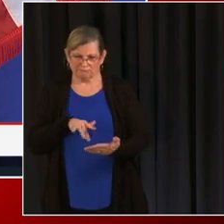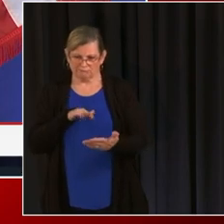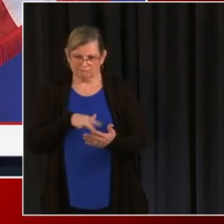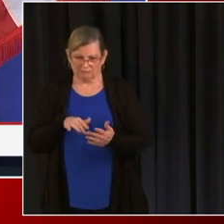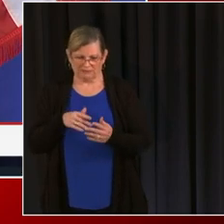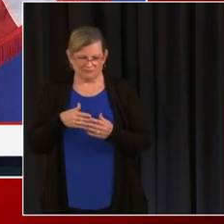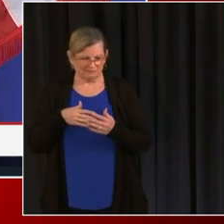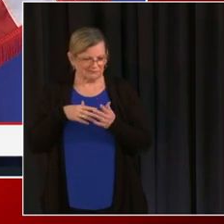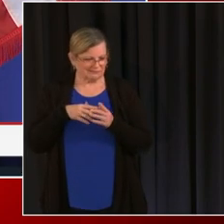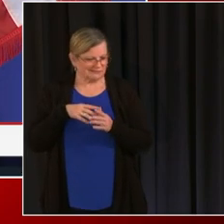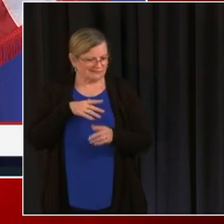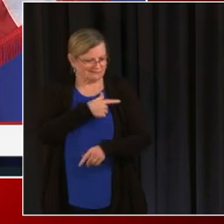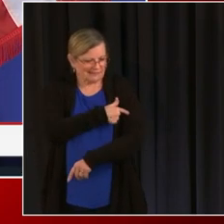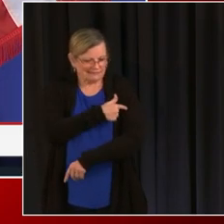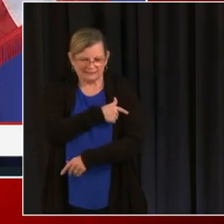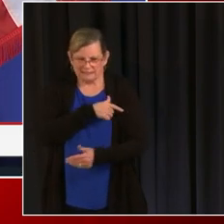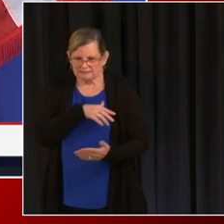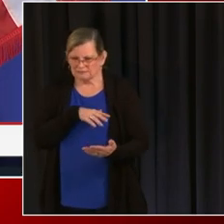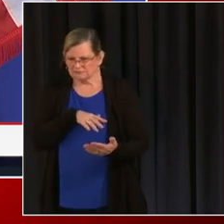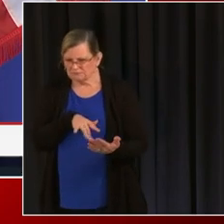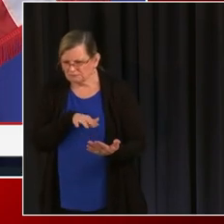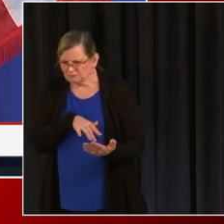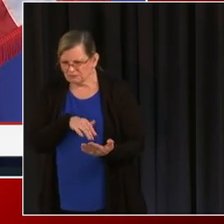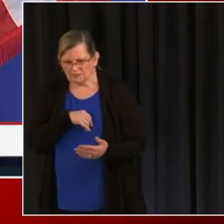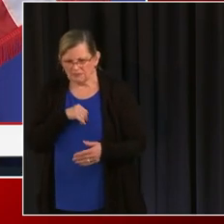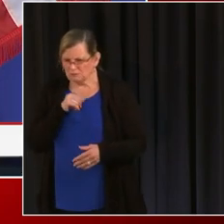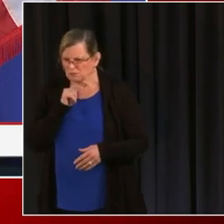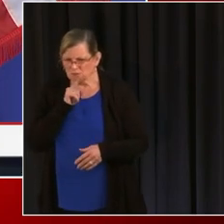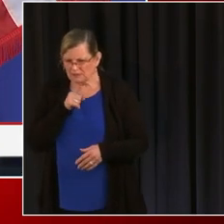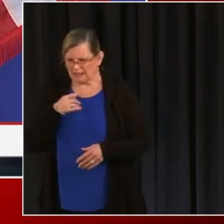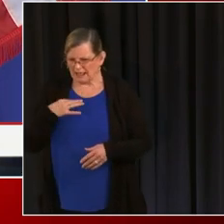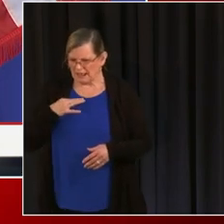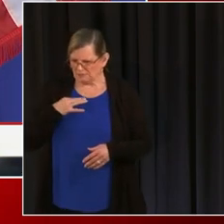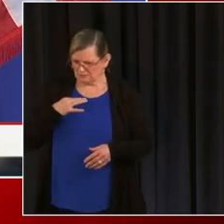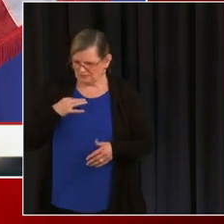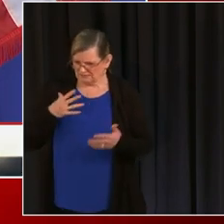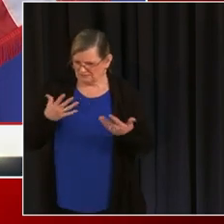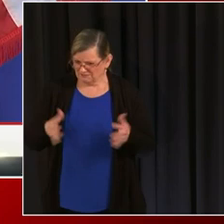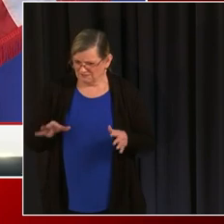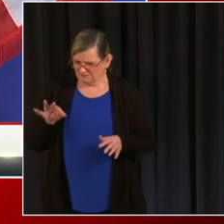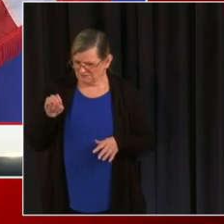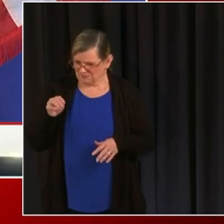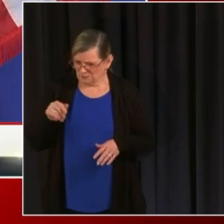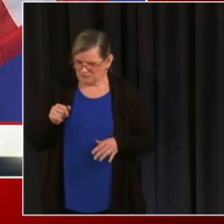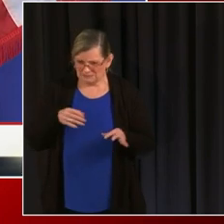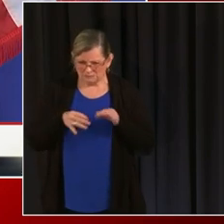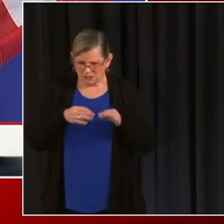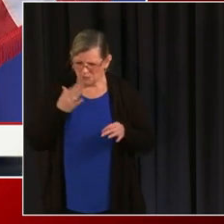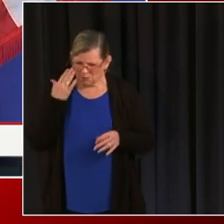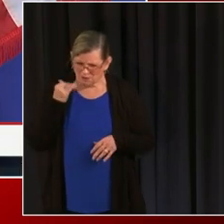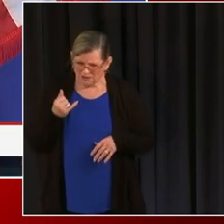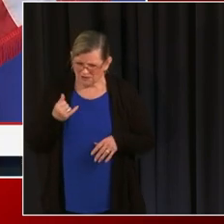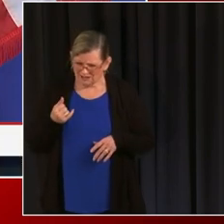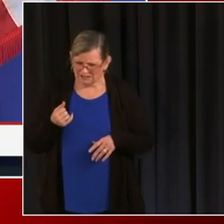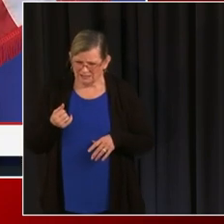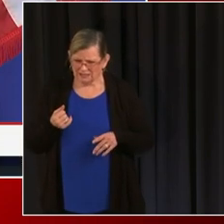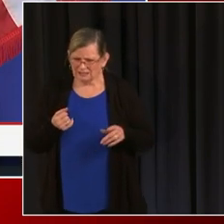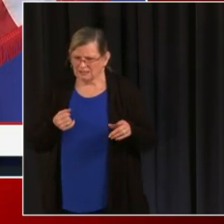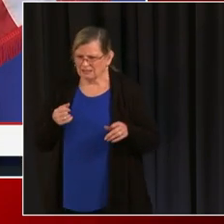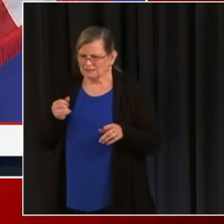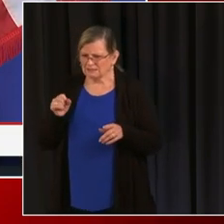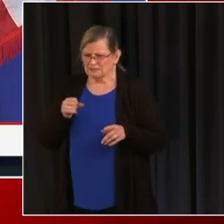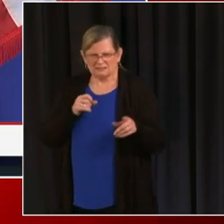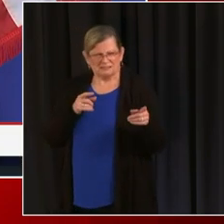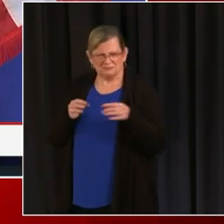we would be ineligible. And so I wondered, did FEMA indicate why? I had expressed interest in what? Yes,